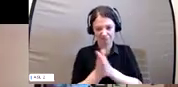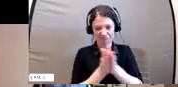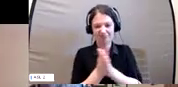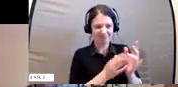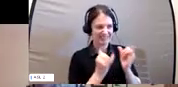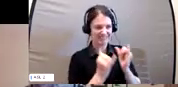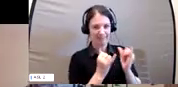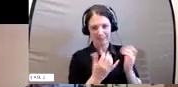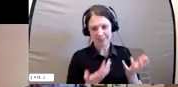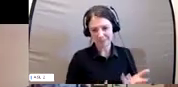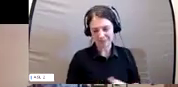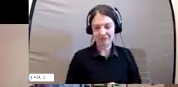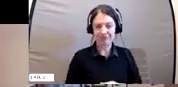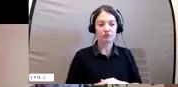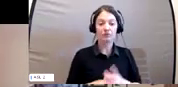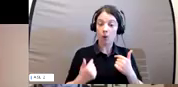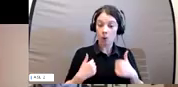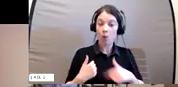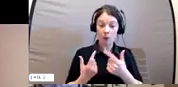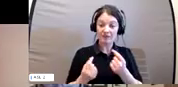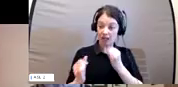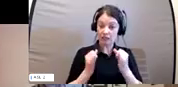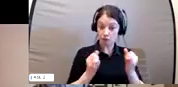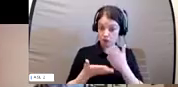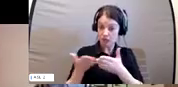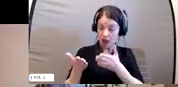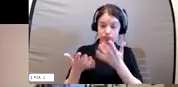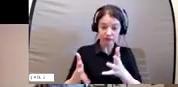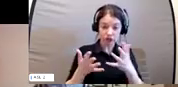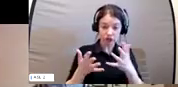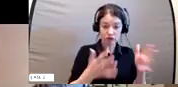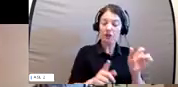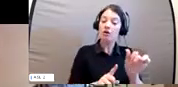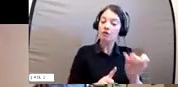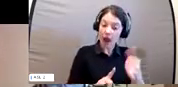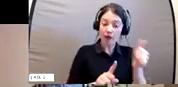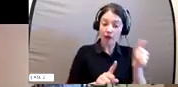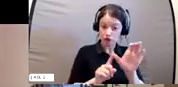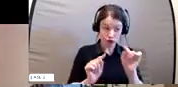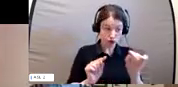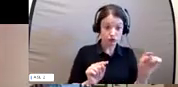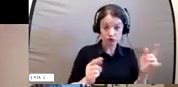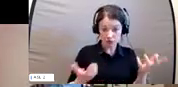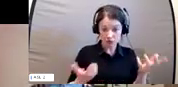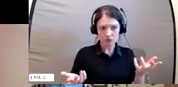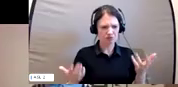some interviews with people from other cultures, and there's a whole wealth